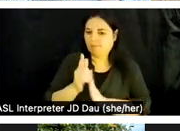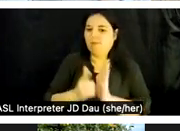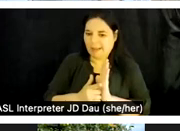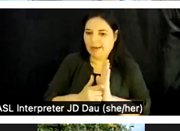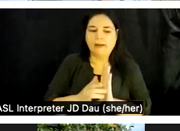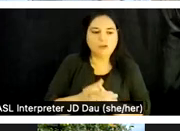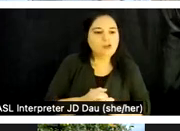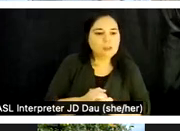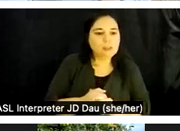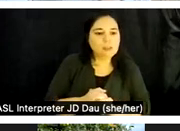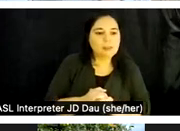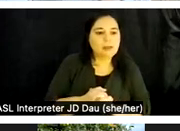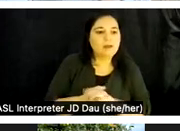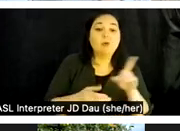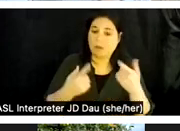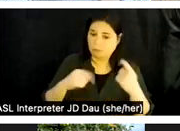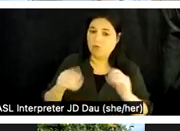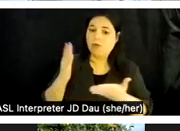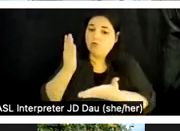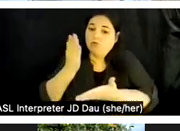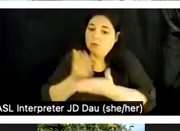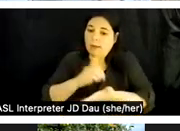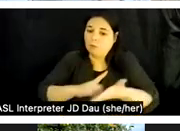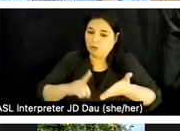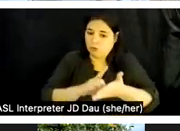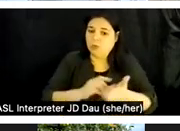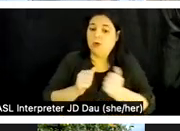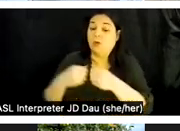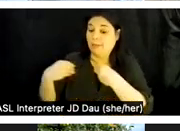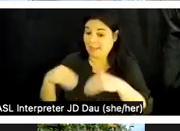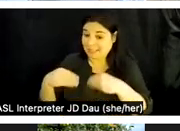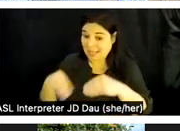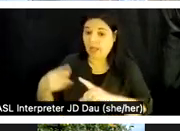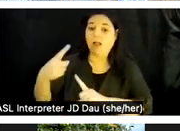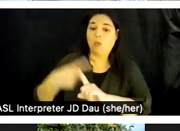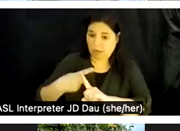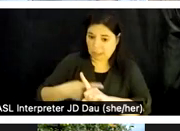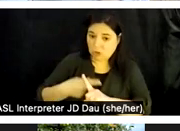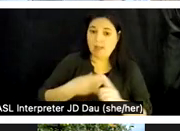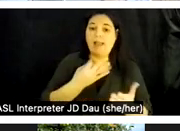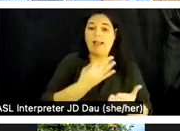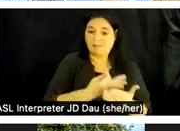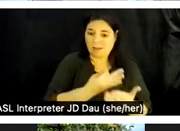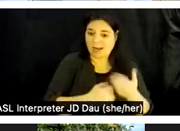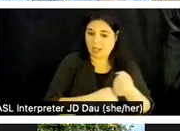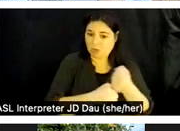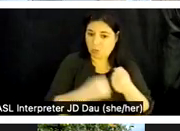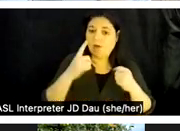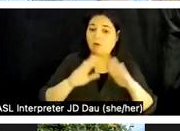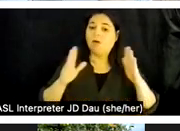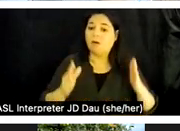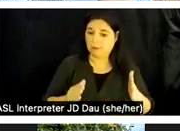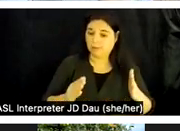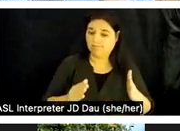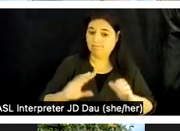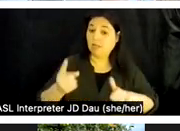to stop discrimination in both the sale, the rental, and financing of housing. And when it first passed,